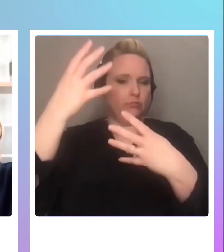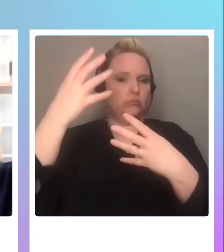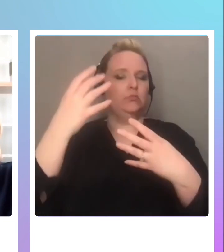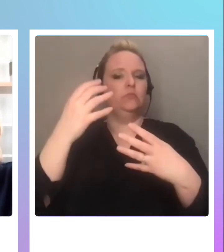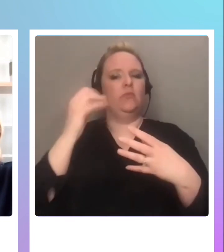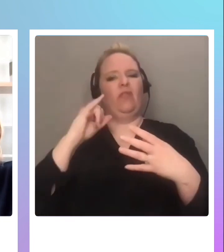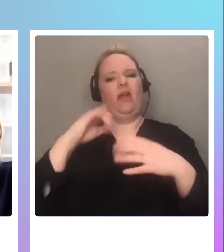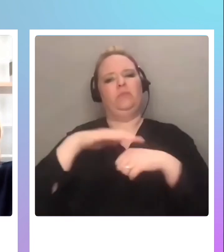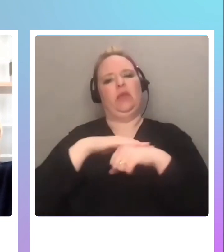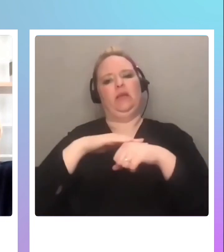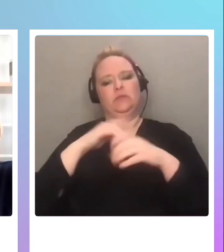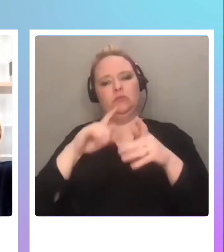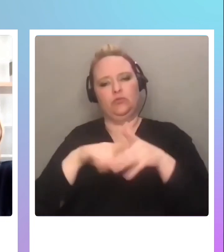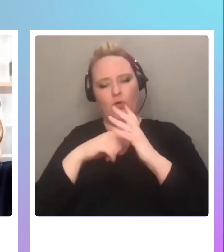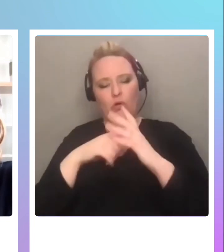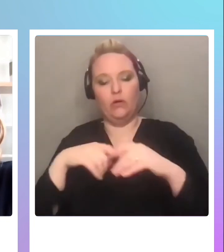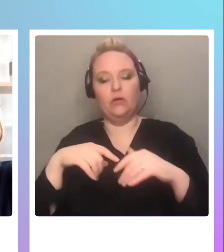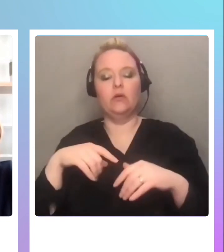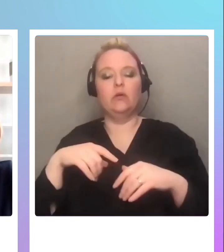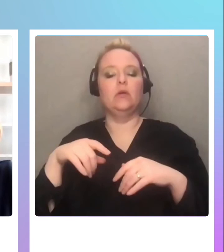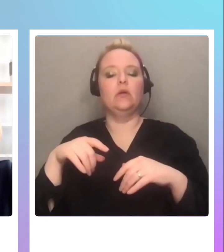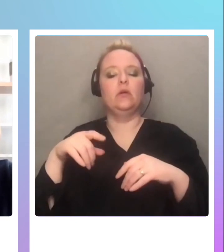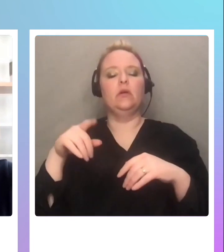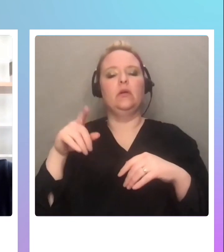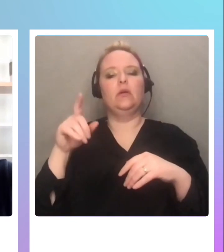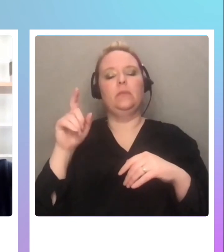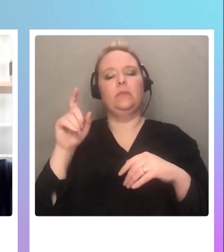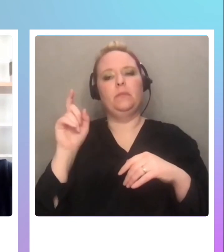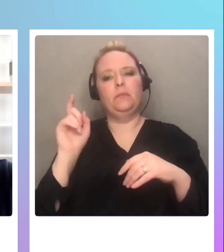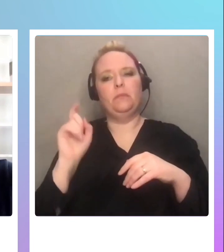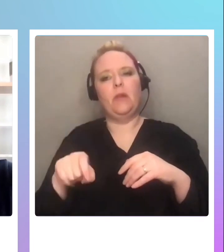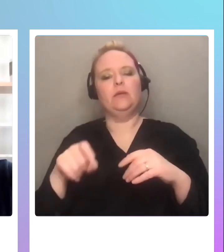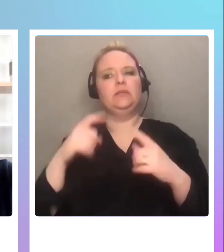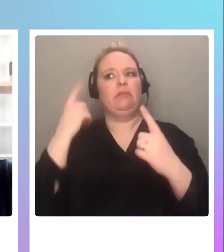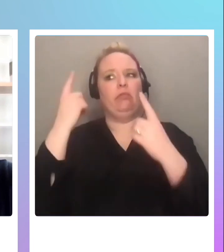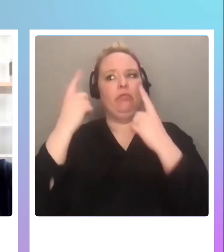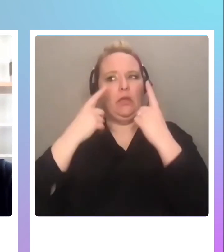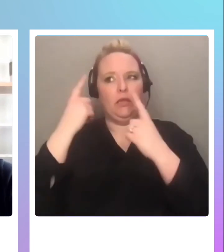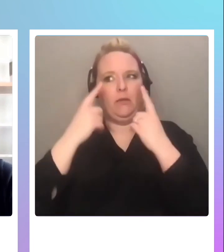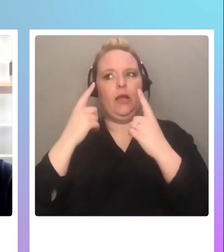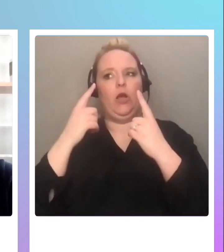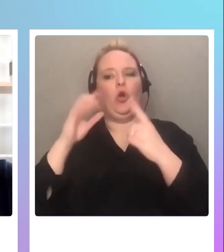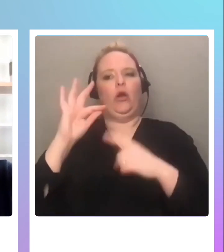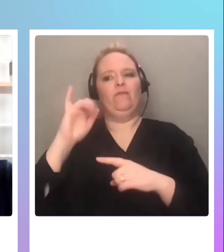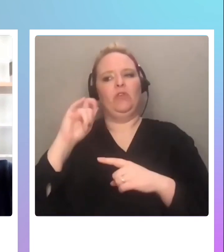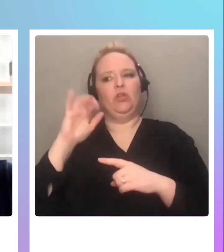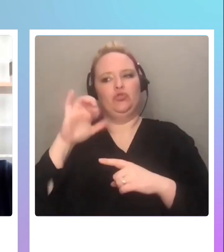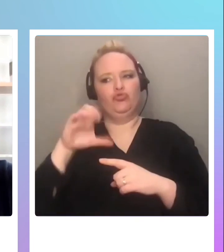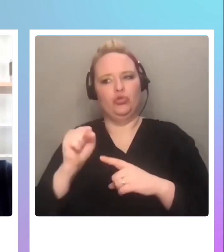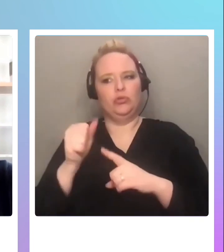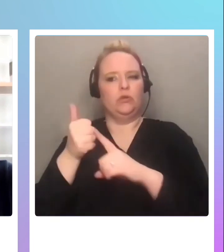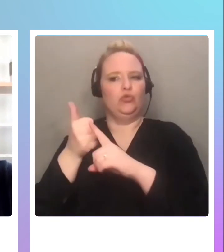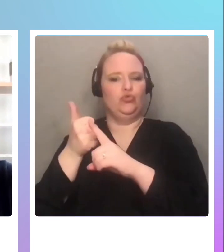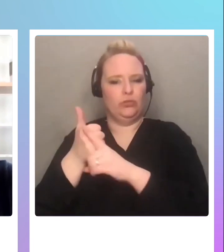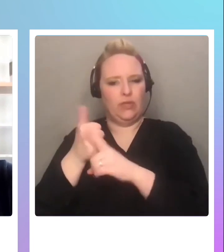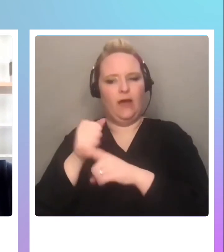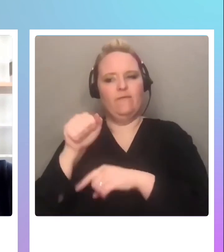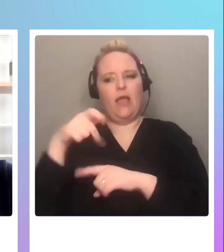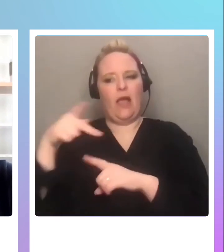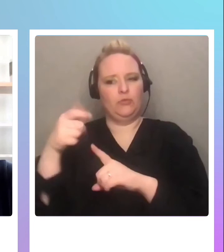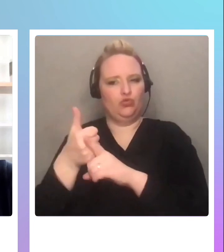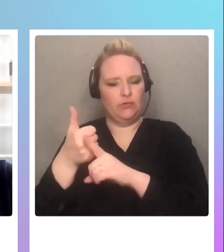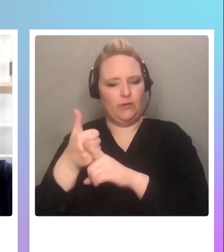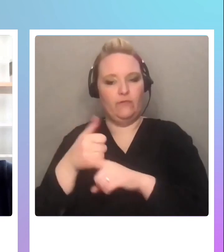point. Mm-hmm. You really do need to take a context of your features and your application, because if